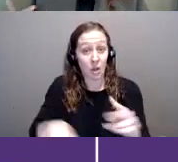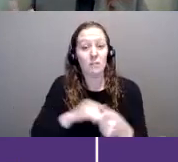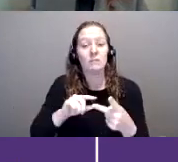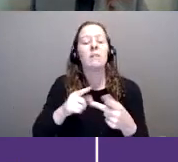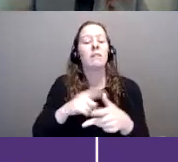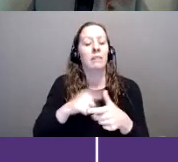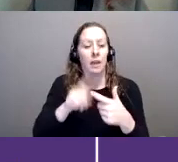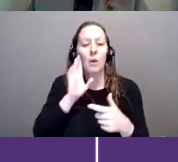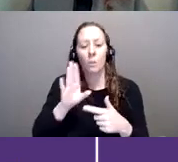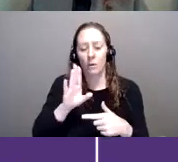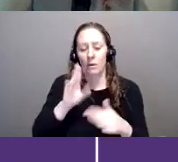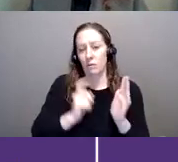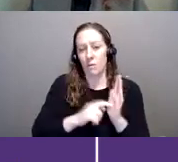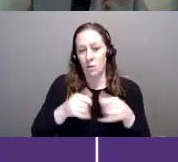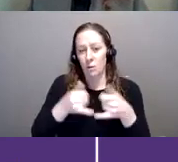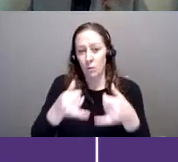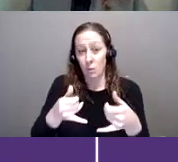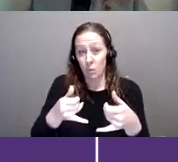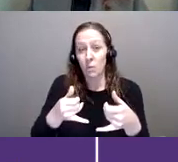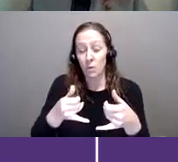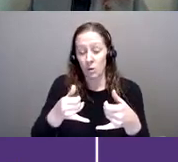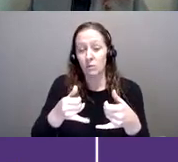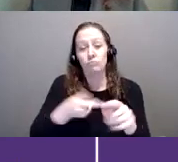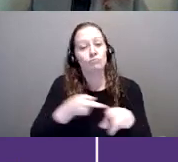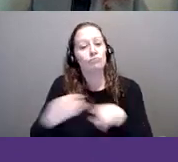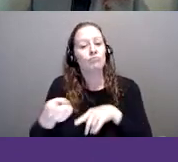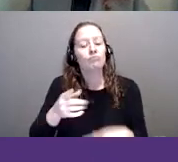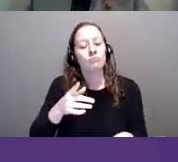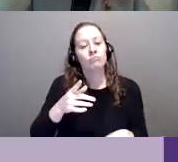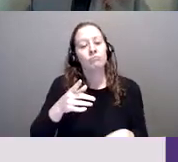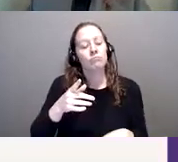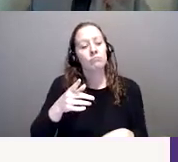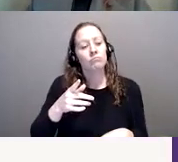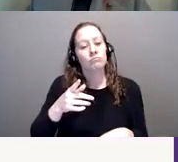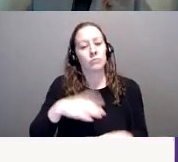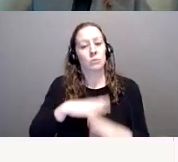for leadership within the field of the prevention of elder abuse.